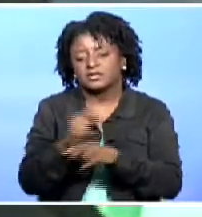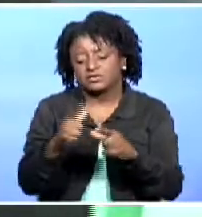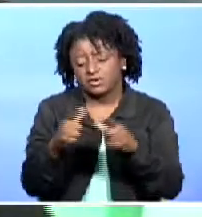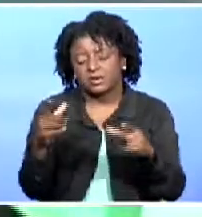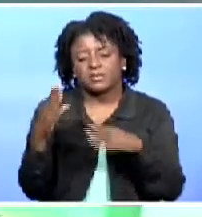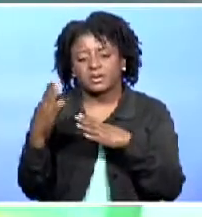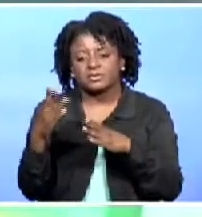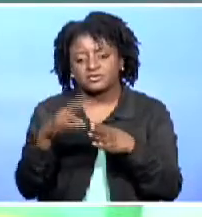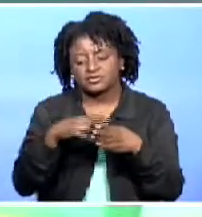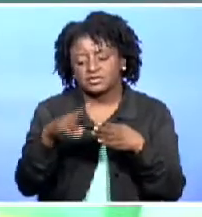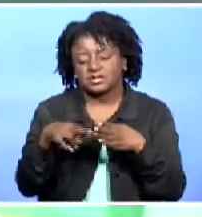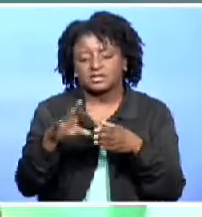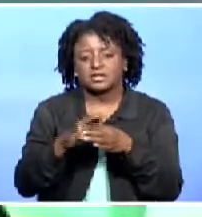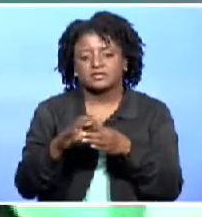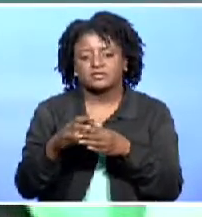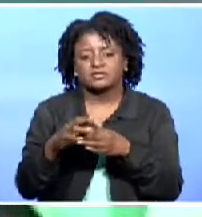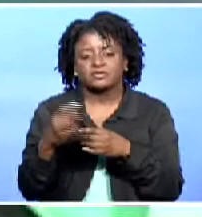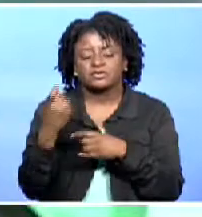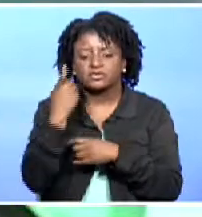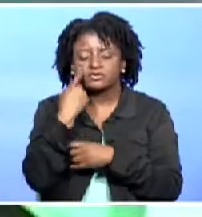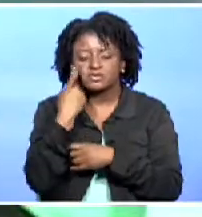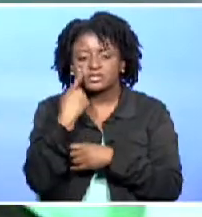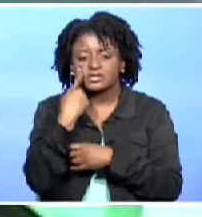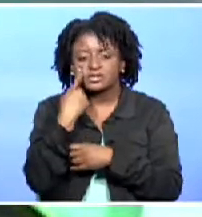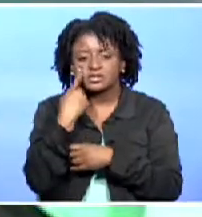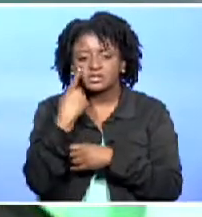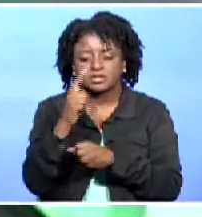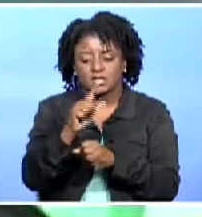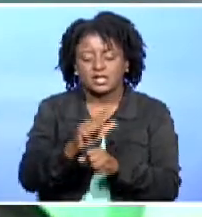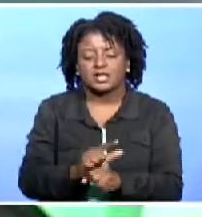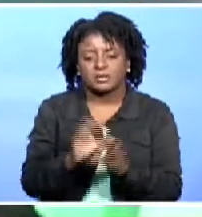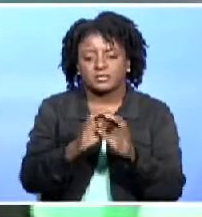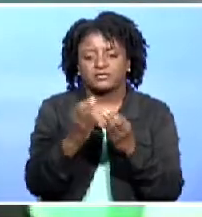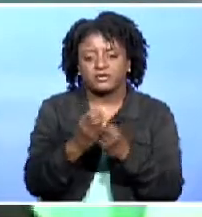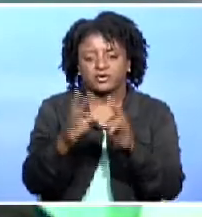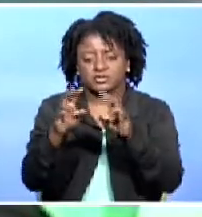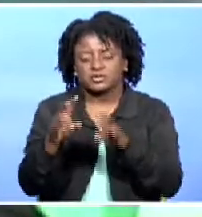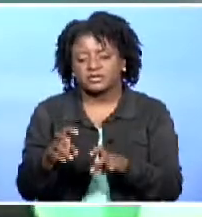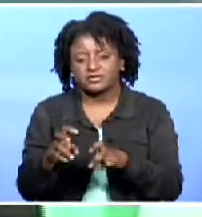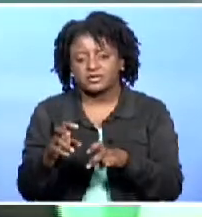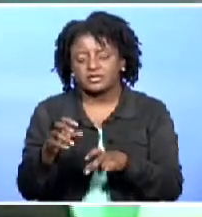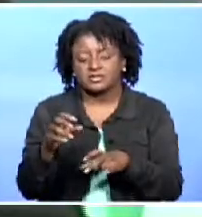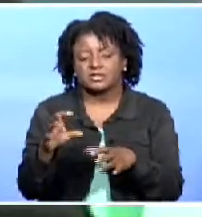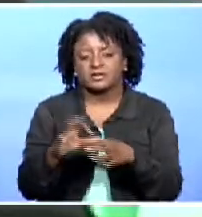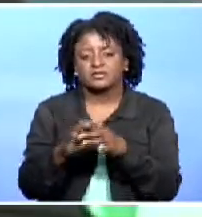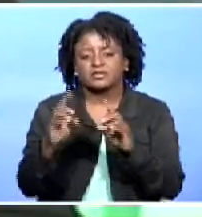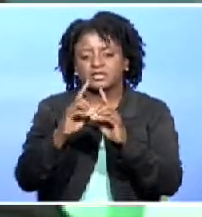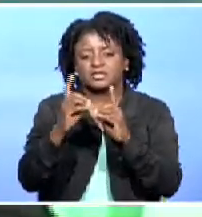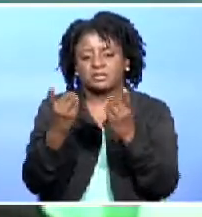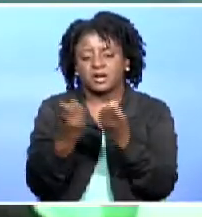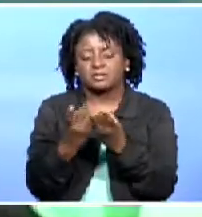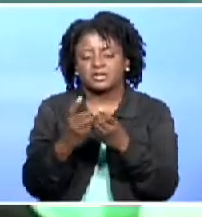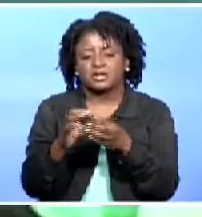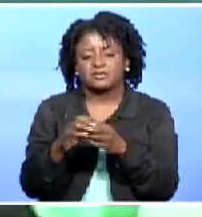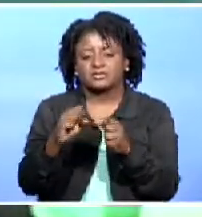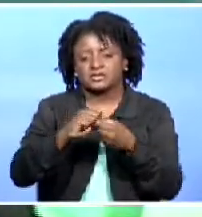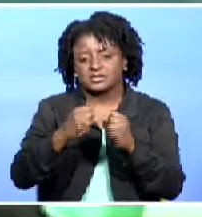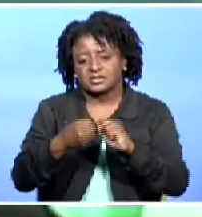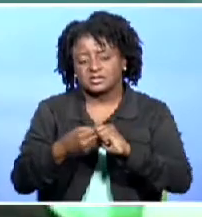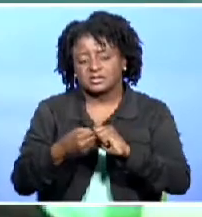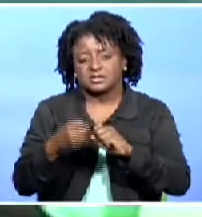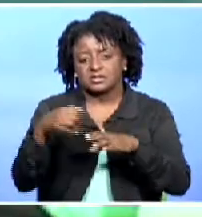force survey of the Department of Statistics for Grand Bahama from May